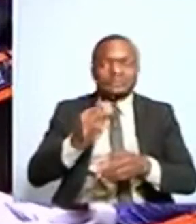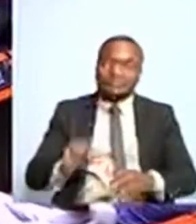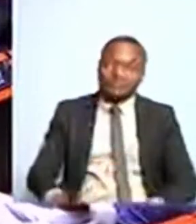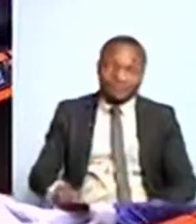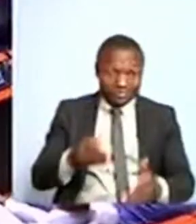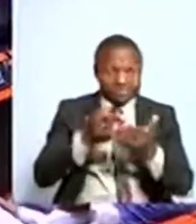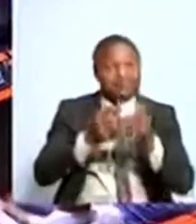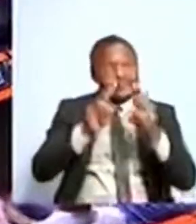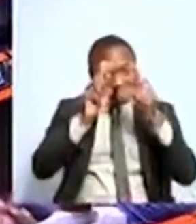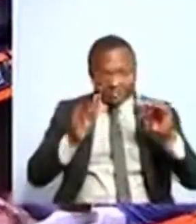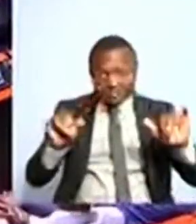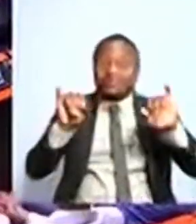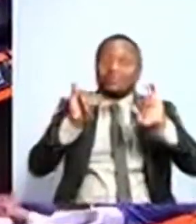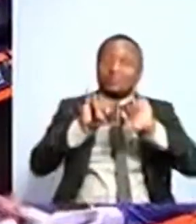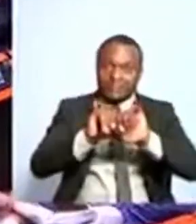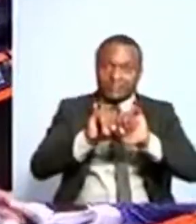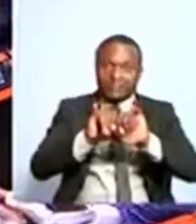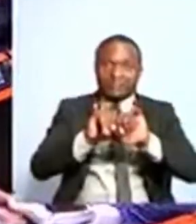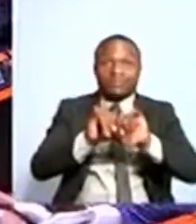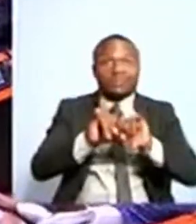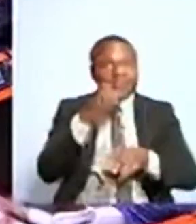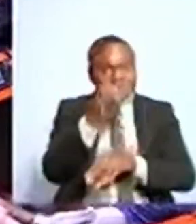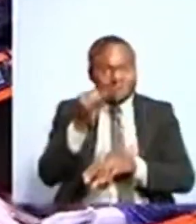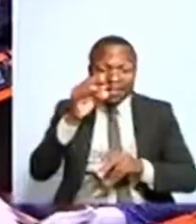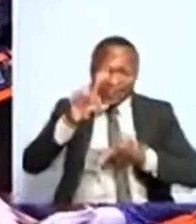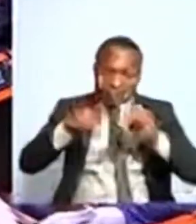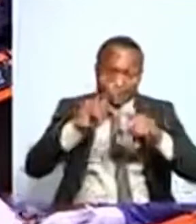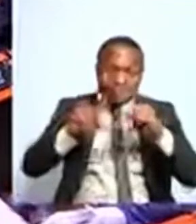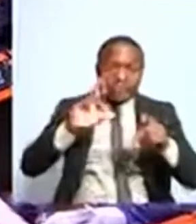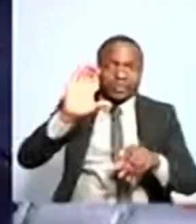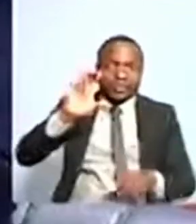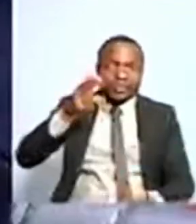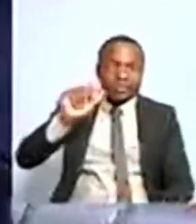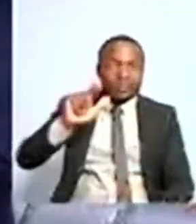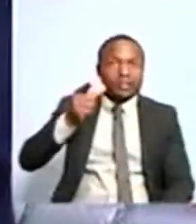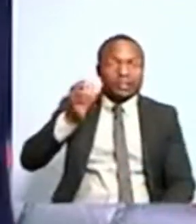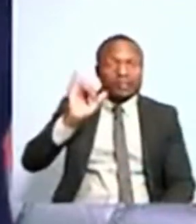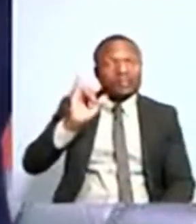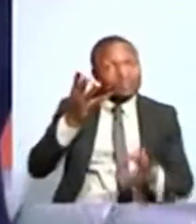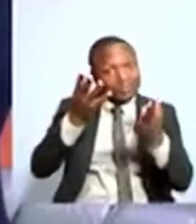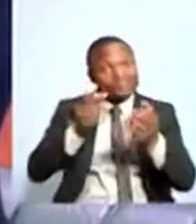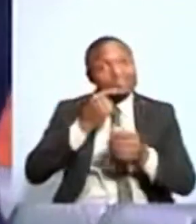this very important matter. Mr. Speaker, the people of Chilubi would like to state that